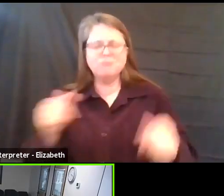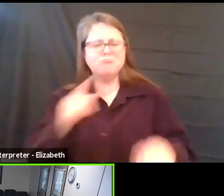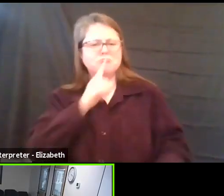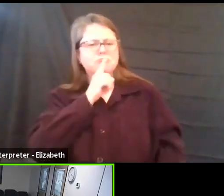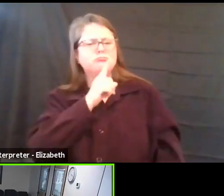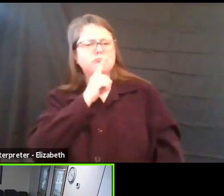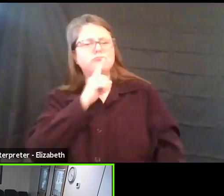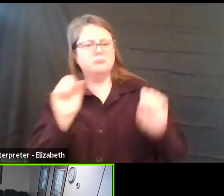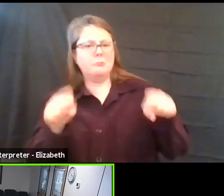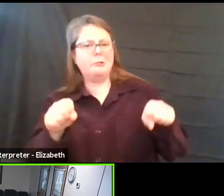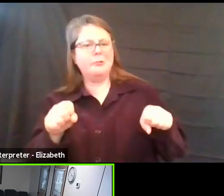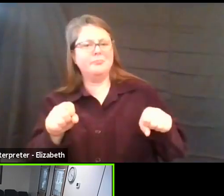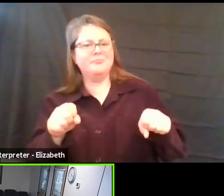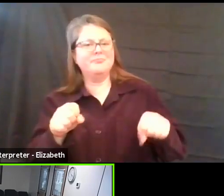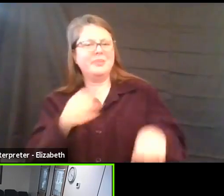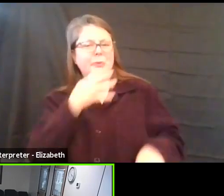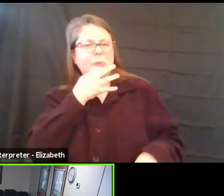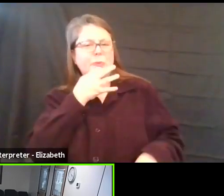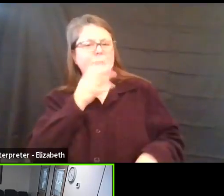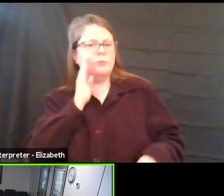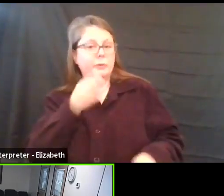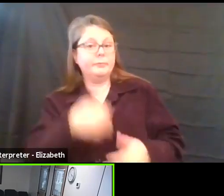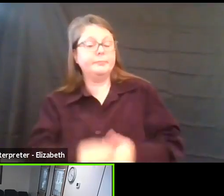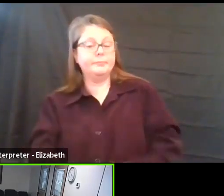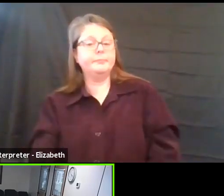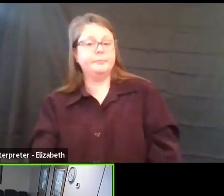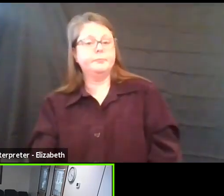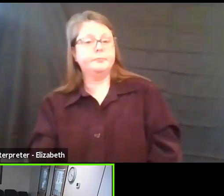shortly. Chat.